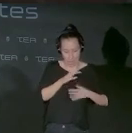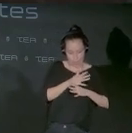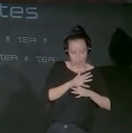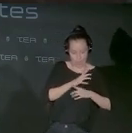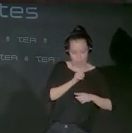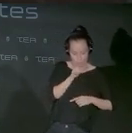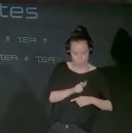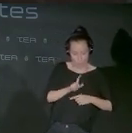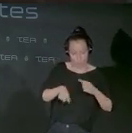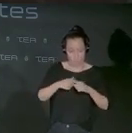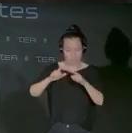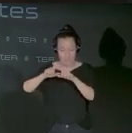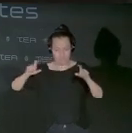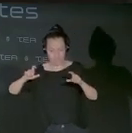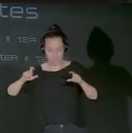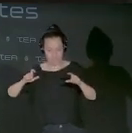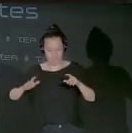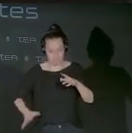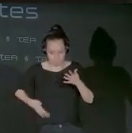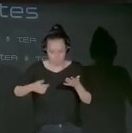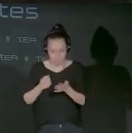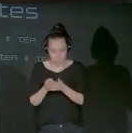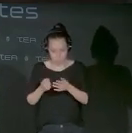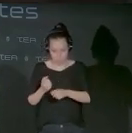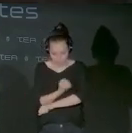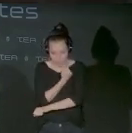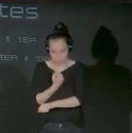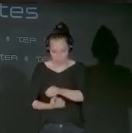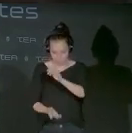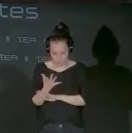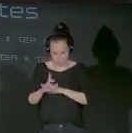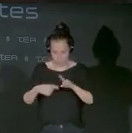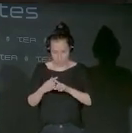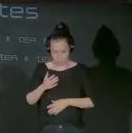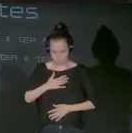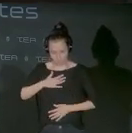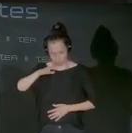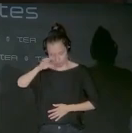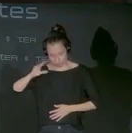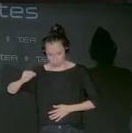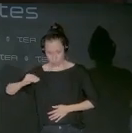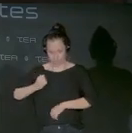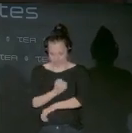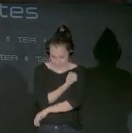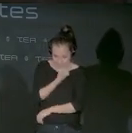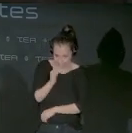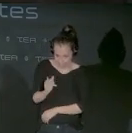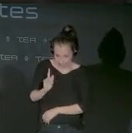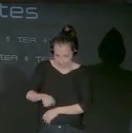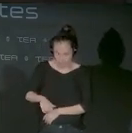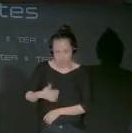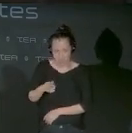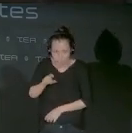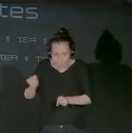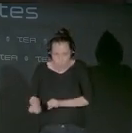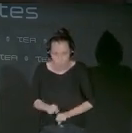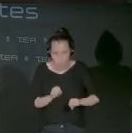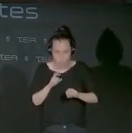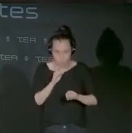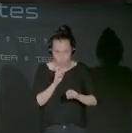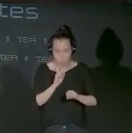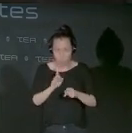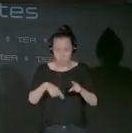certain IPs, franchises, and how to make sure that it's used in a proper way and it's not abused,